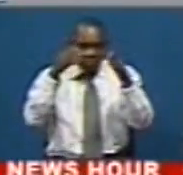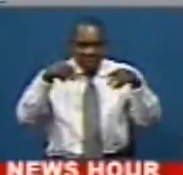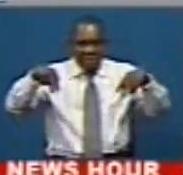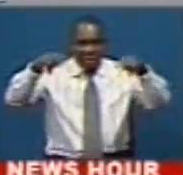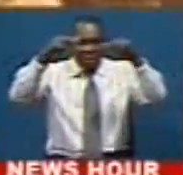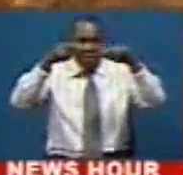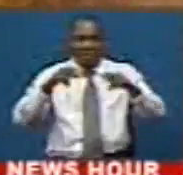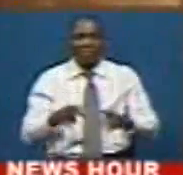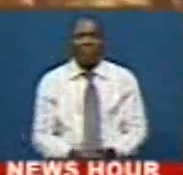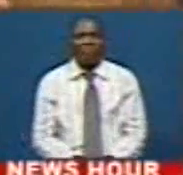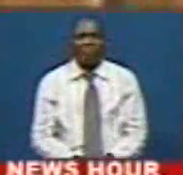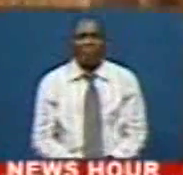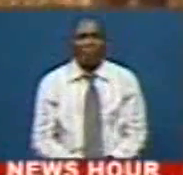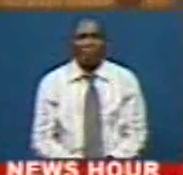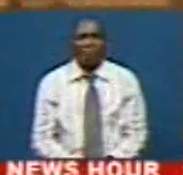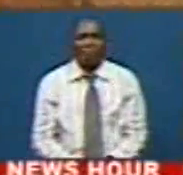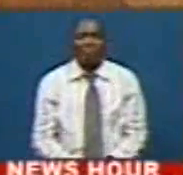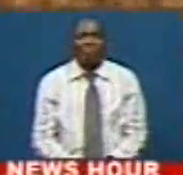standards.